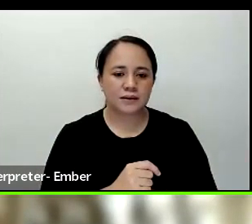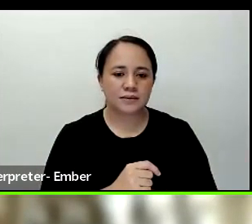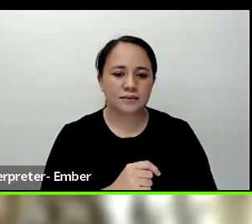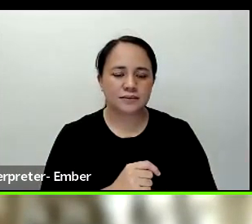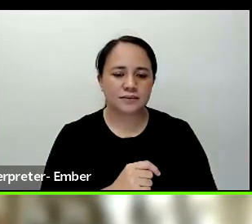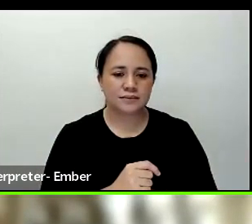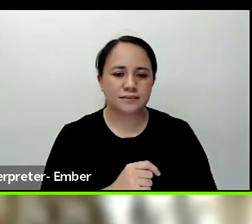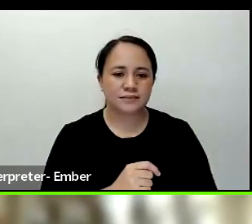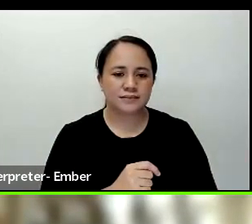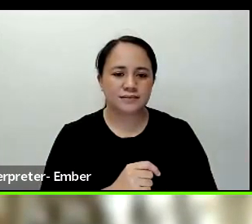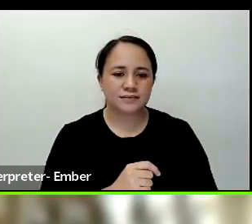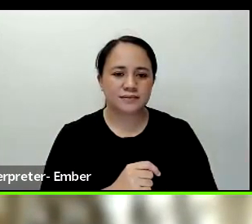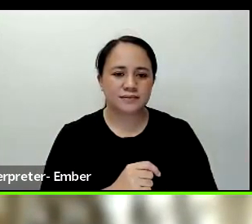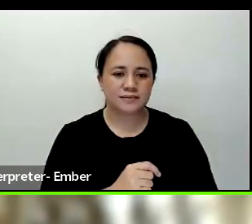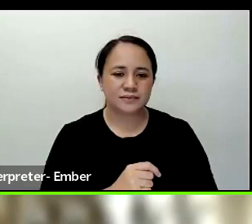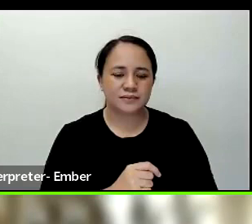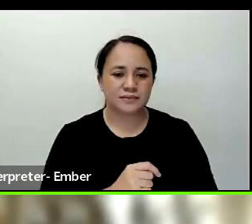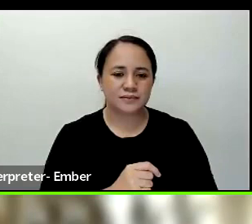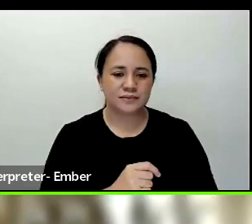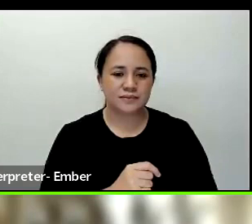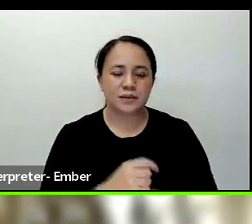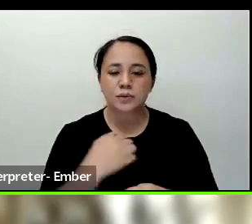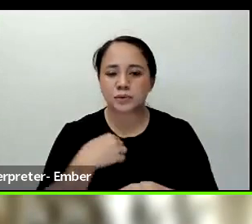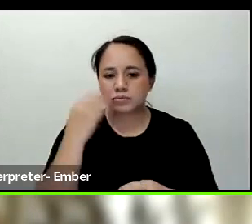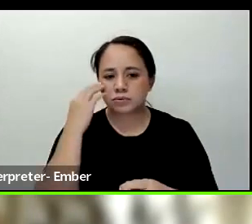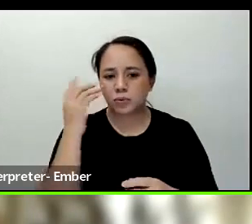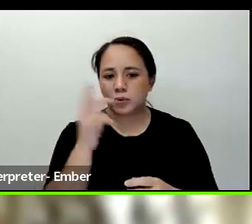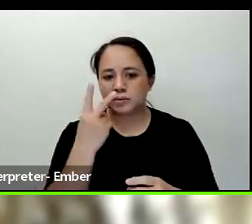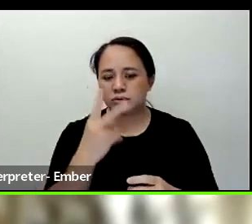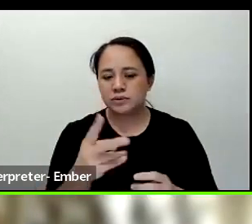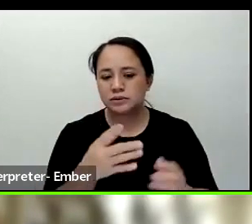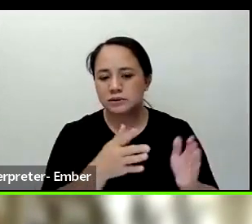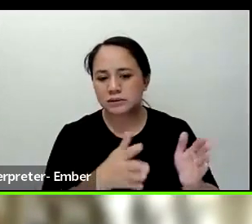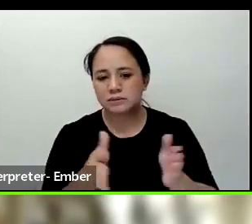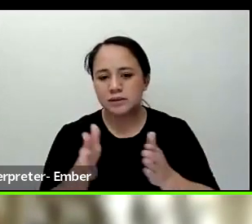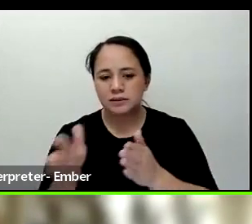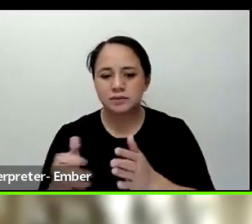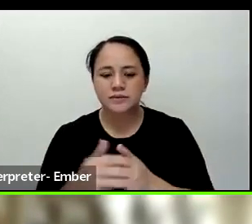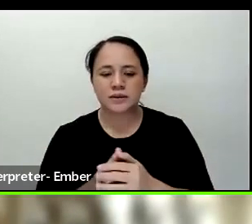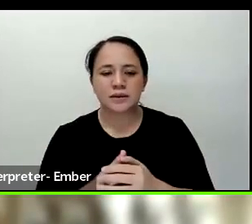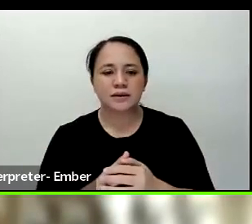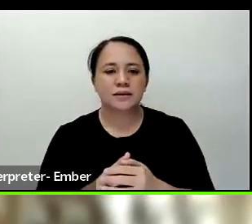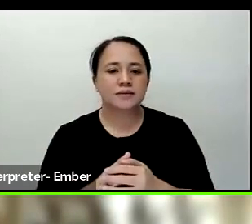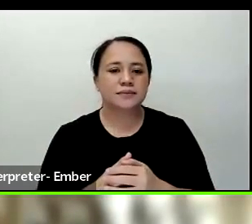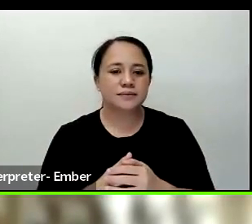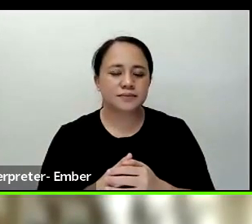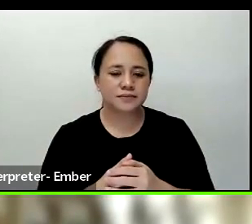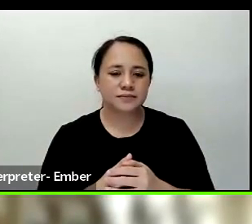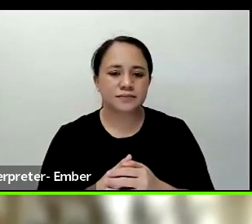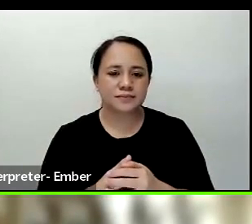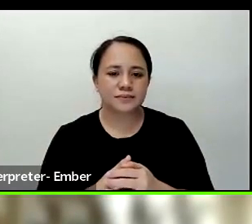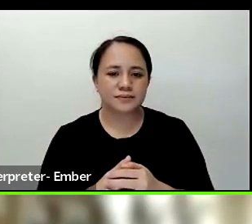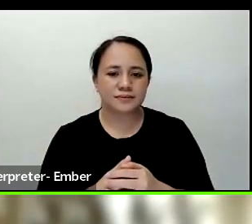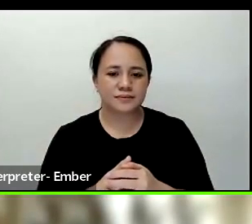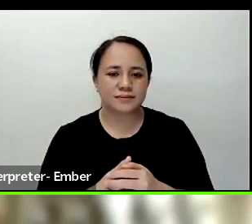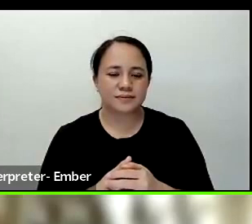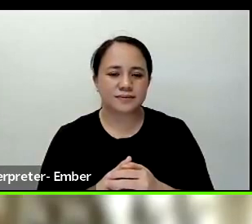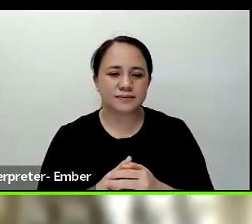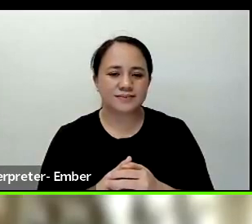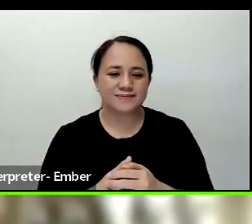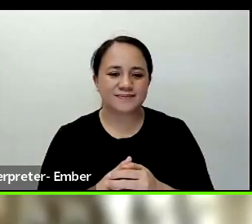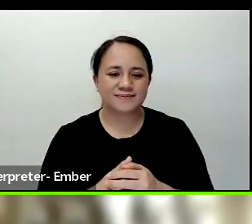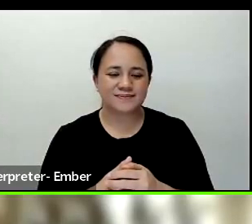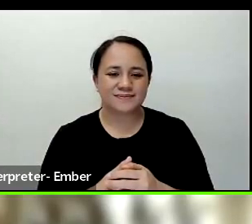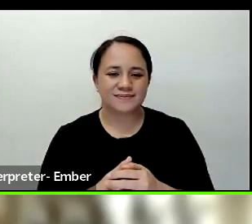of what we're seeing as trends and patterns, and then from there we base our policy decisions.